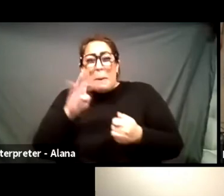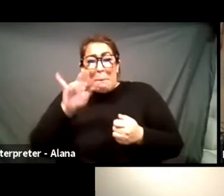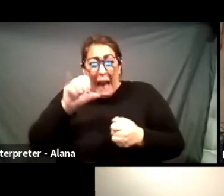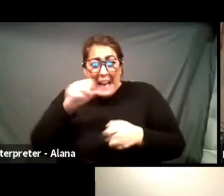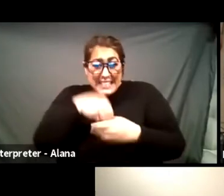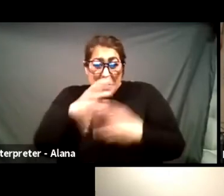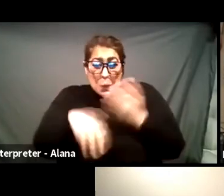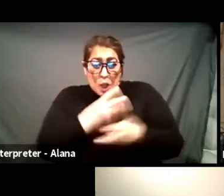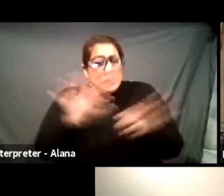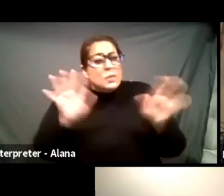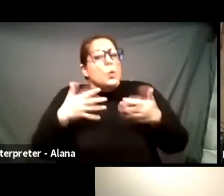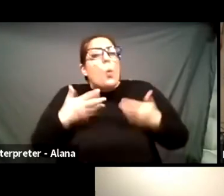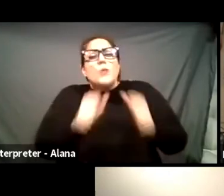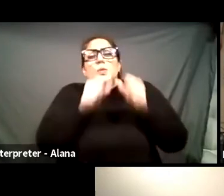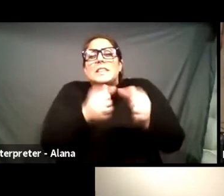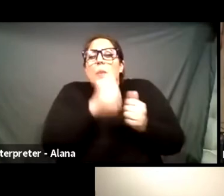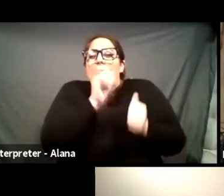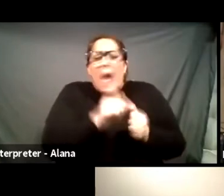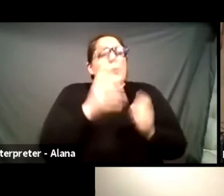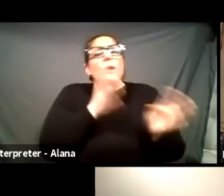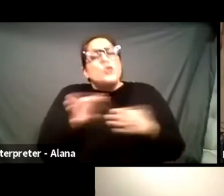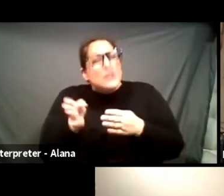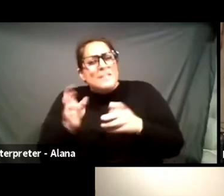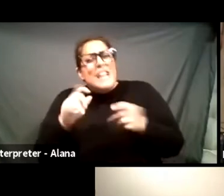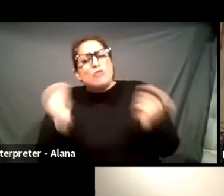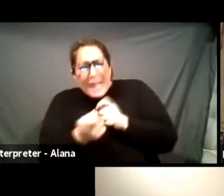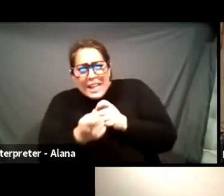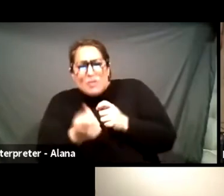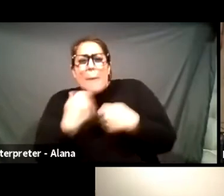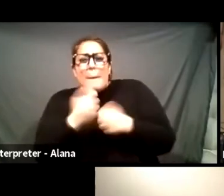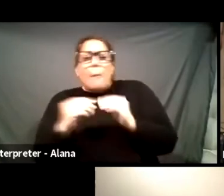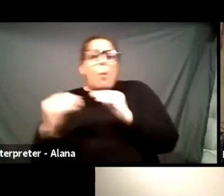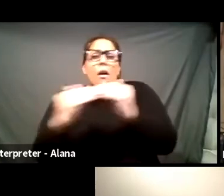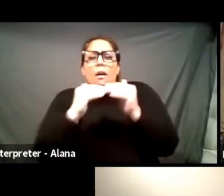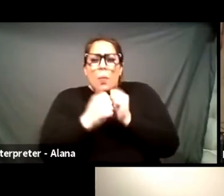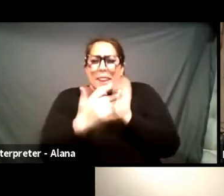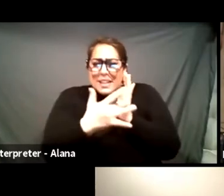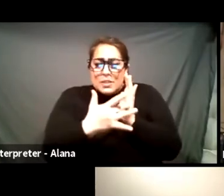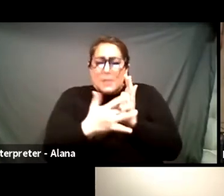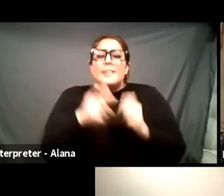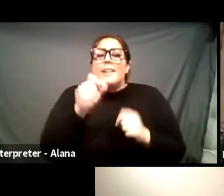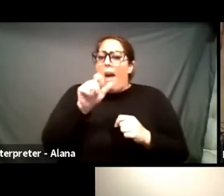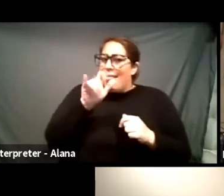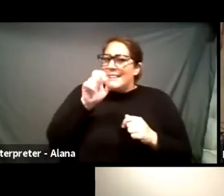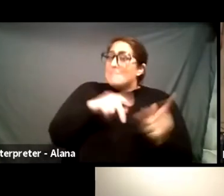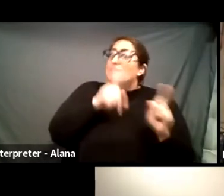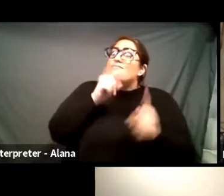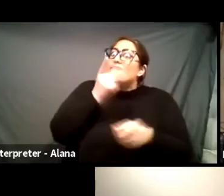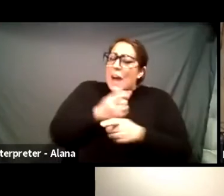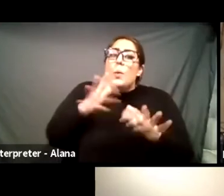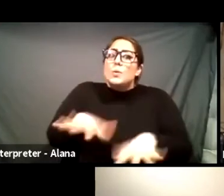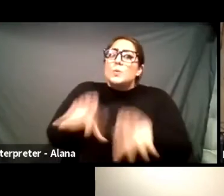Yeah, and I think that's something we try to do and to take a little bit of control back, and like putting ourselves